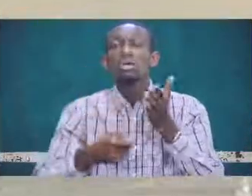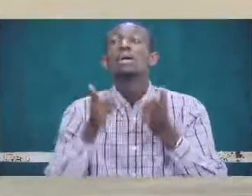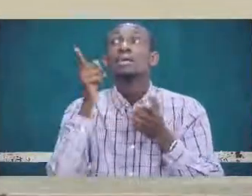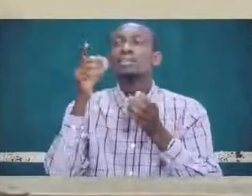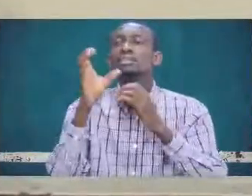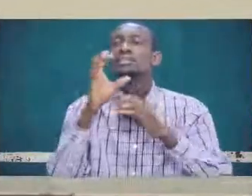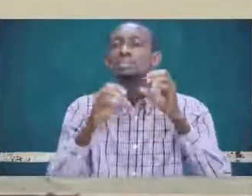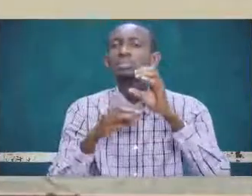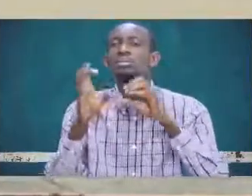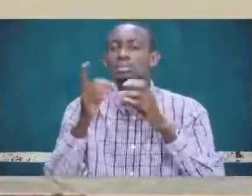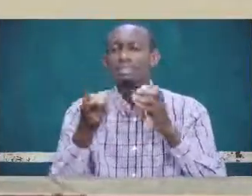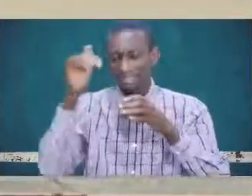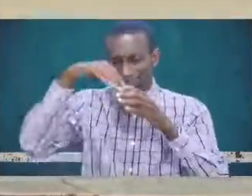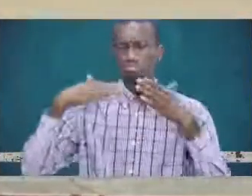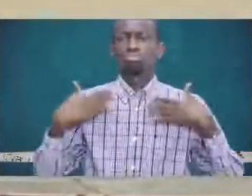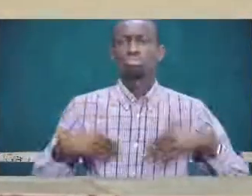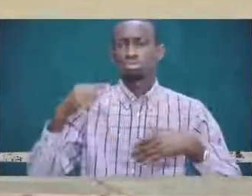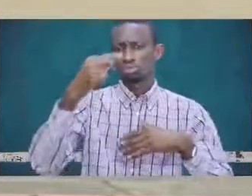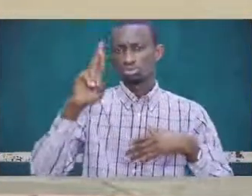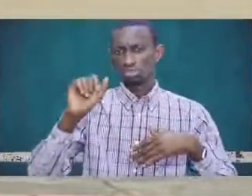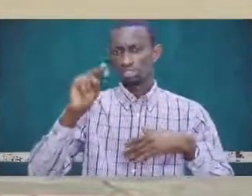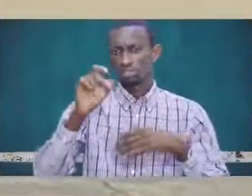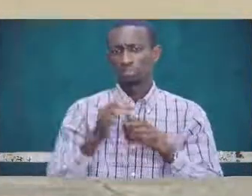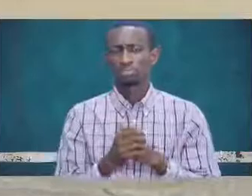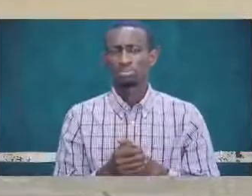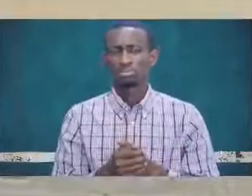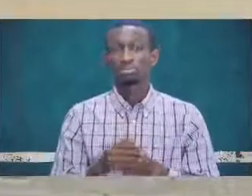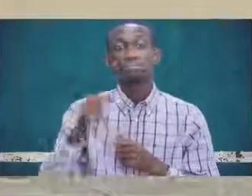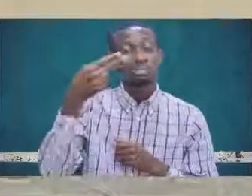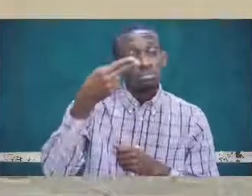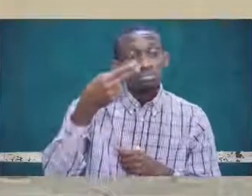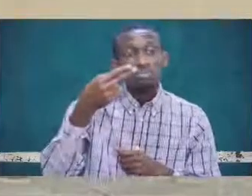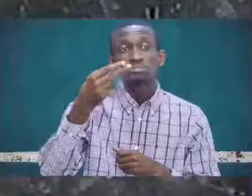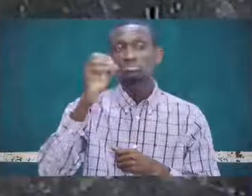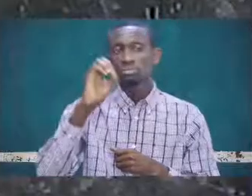that are produced by the endocrine glands. A hormone